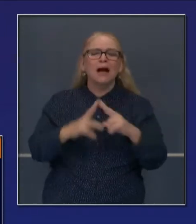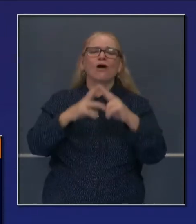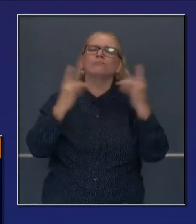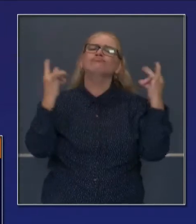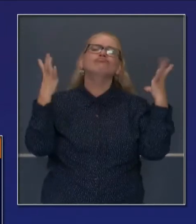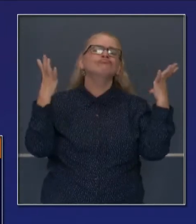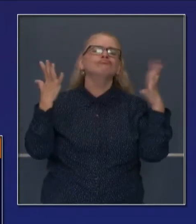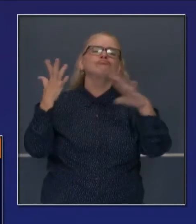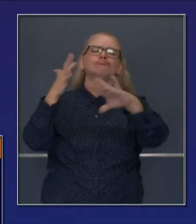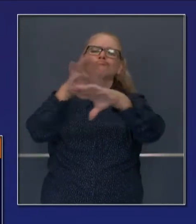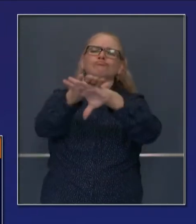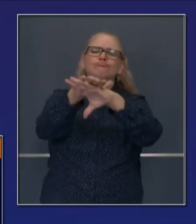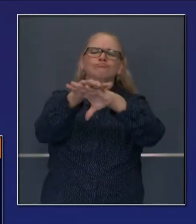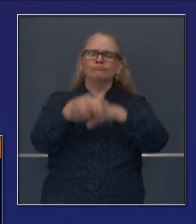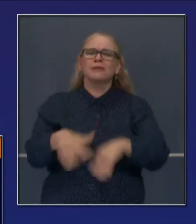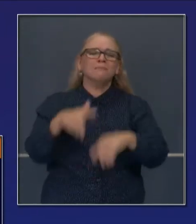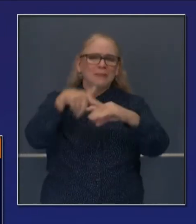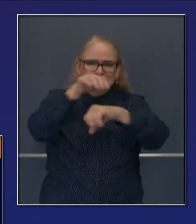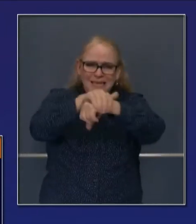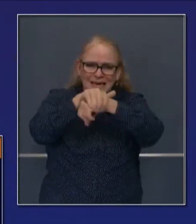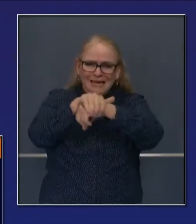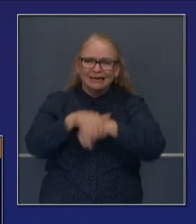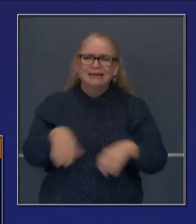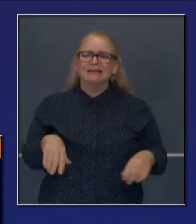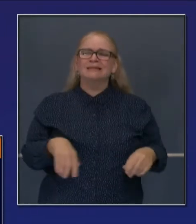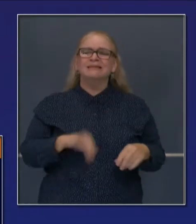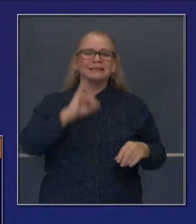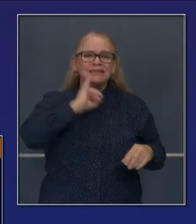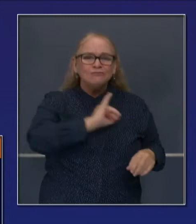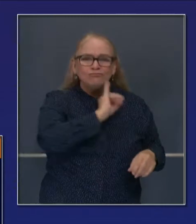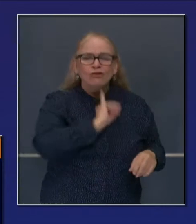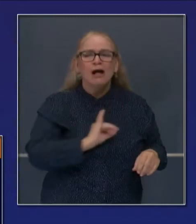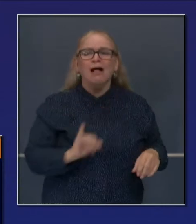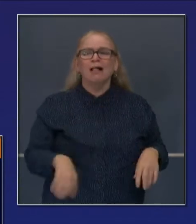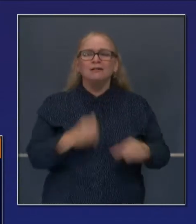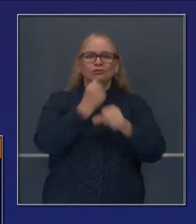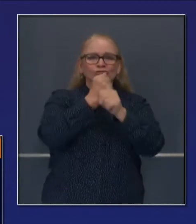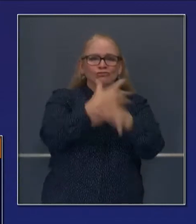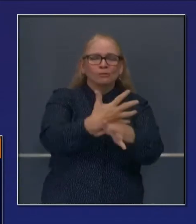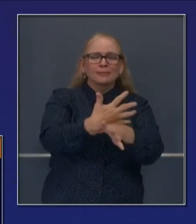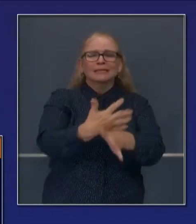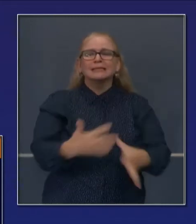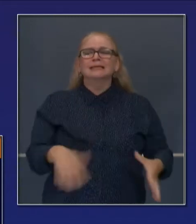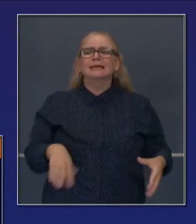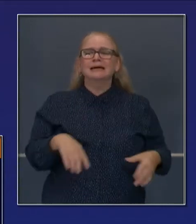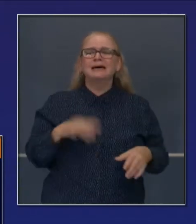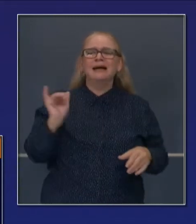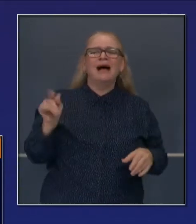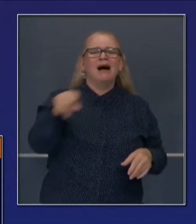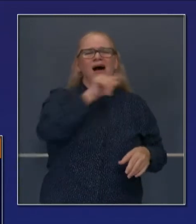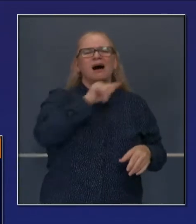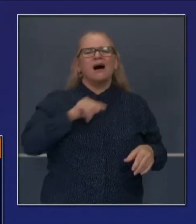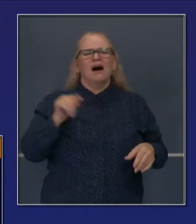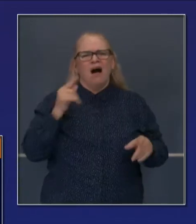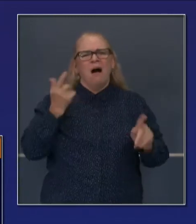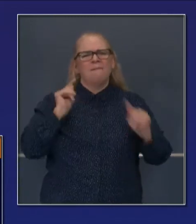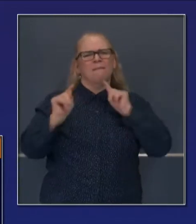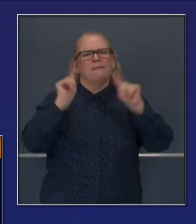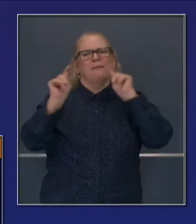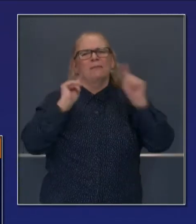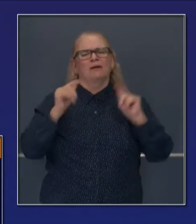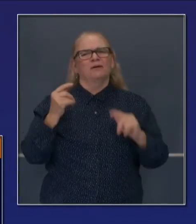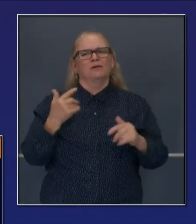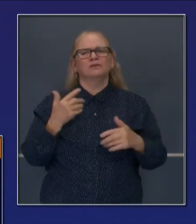United Kingdom, what's been happening in Israel, what Germany is projecting and concerned about. And this is the second